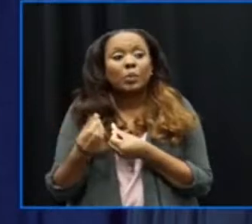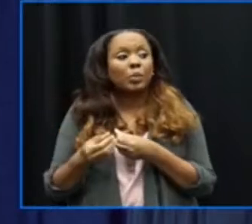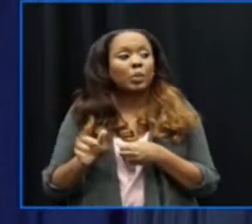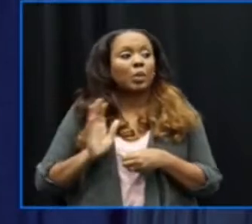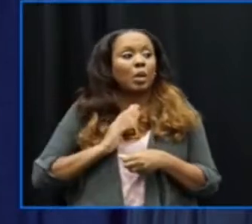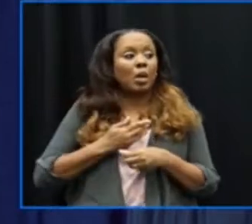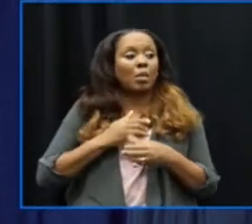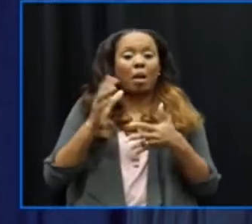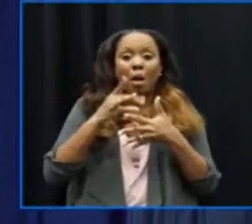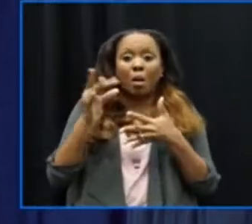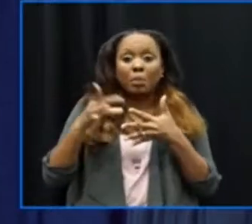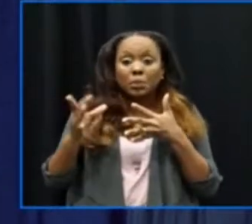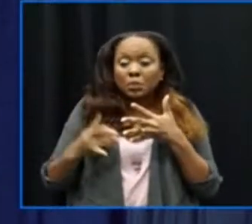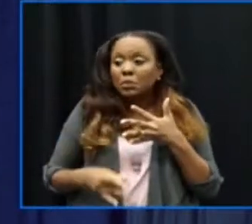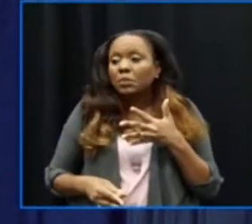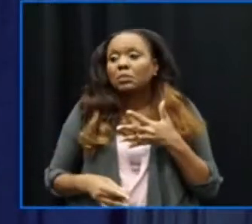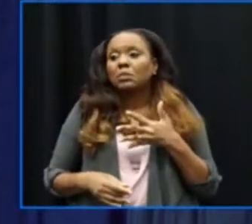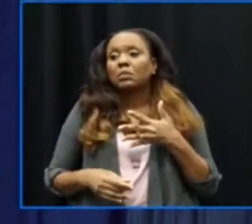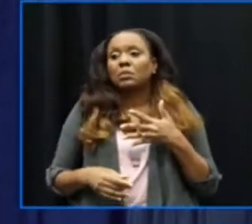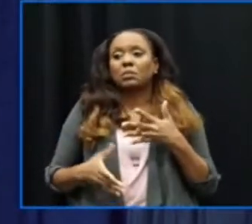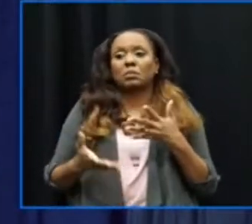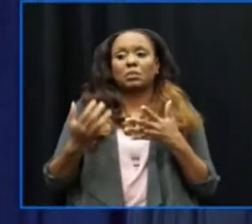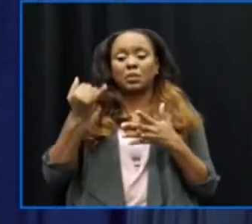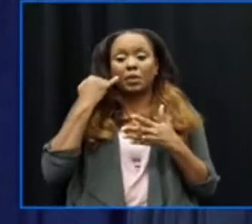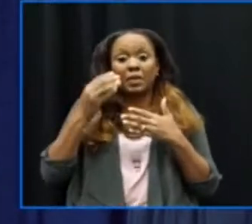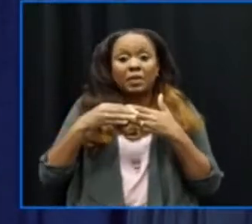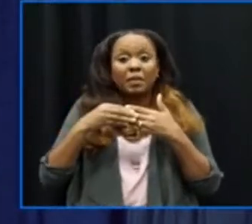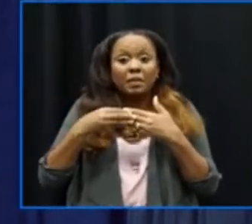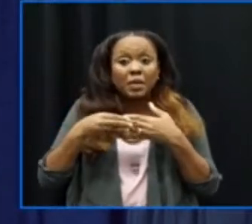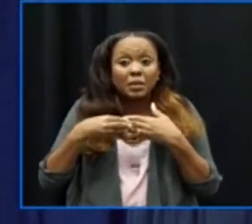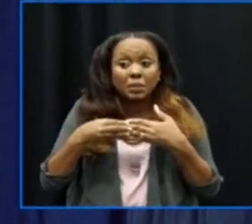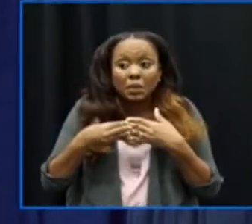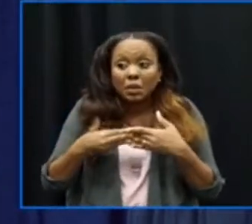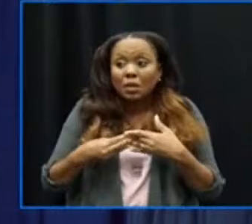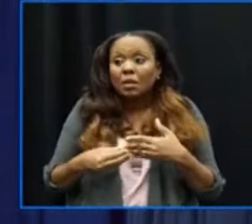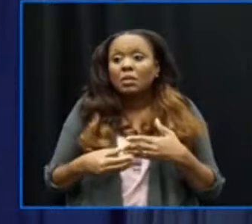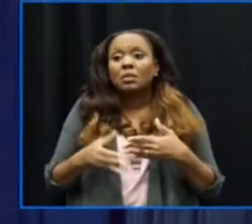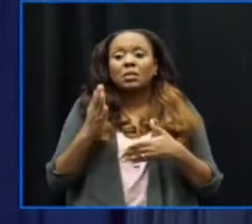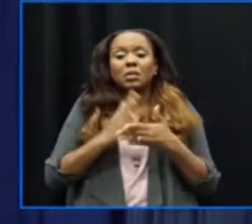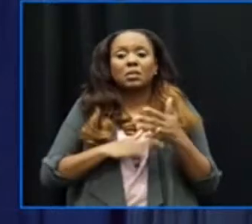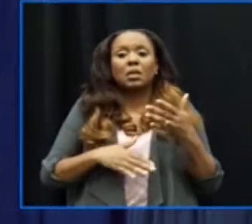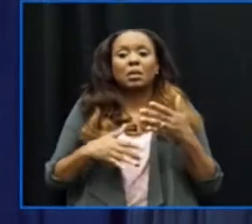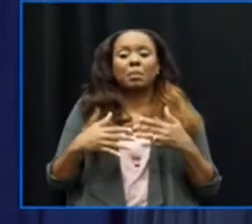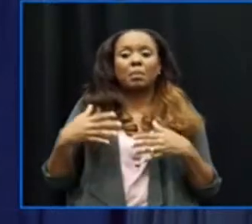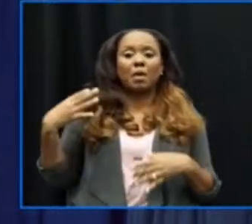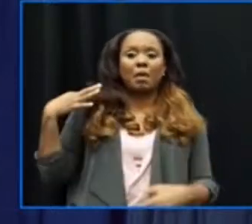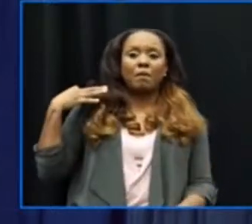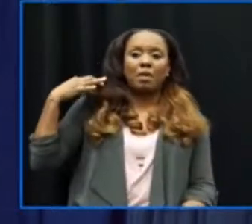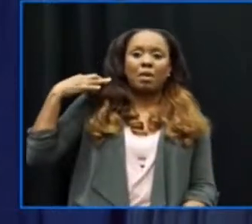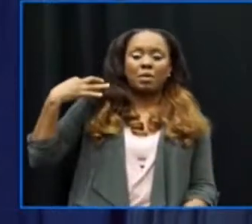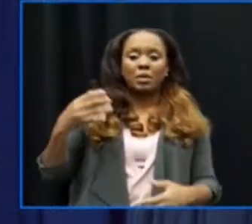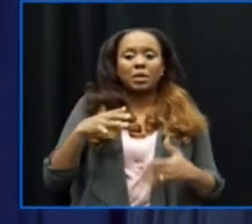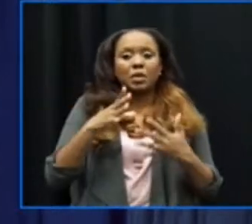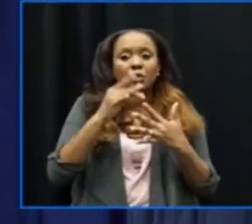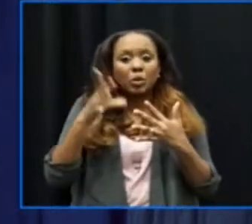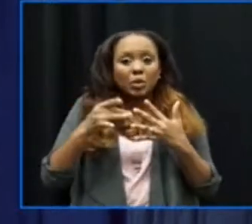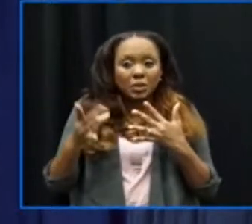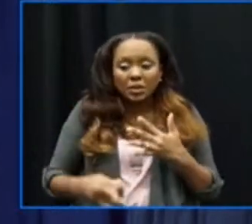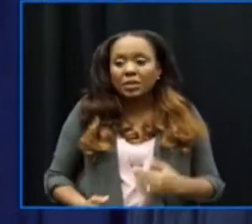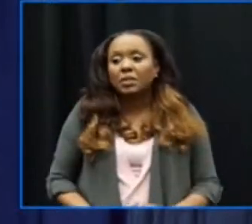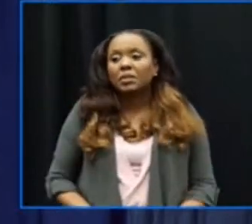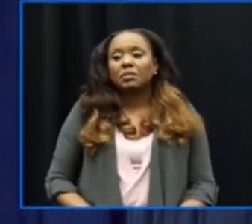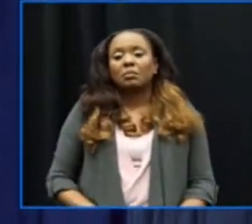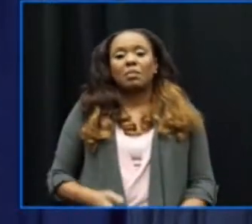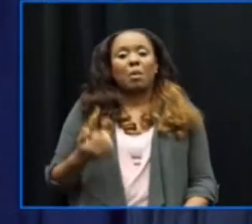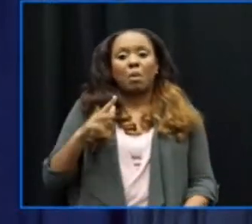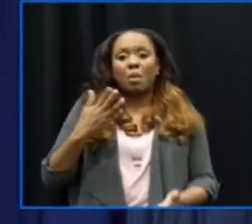options based on flexibility, whether it's compulsory or voluntary options, but making sure,